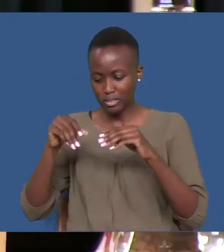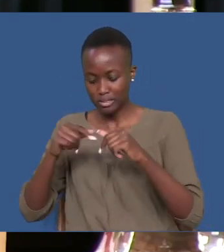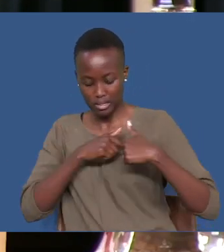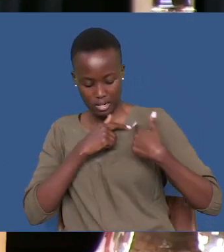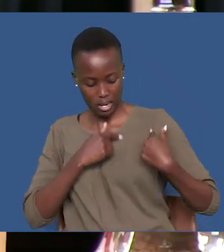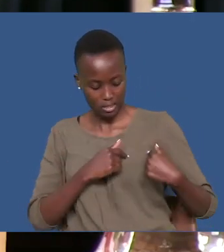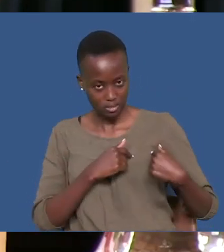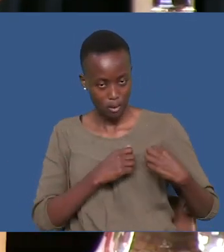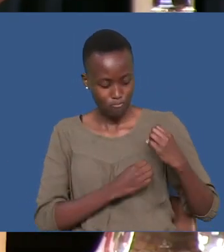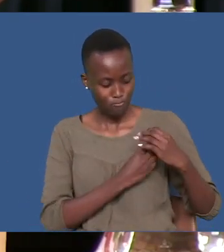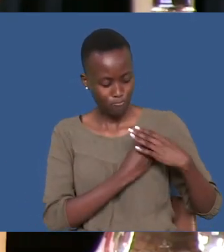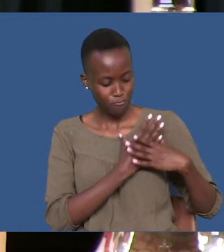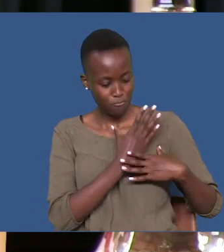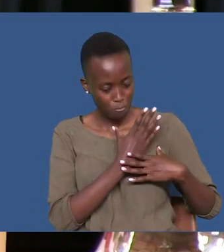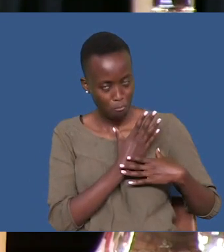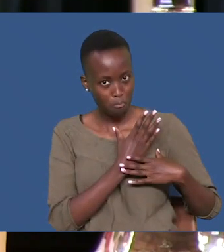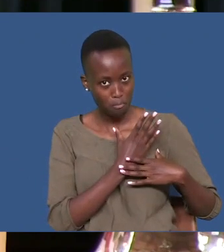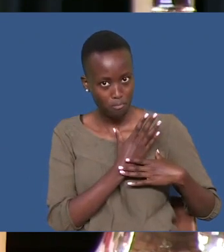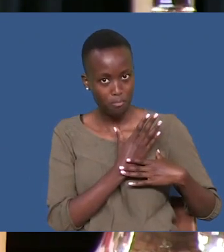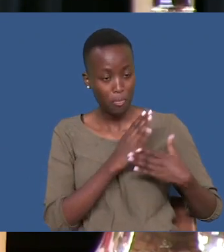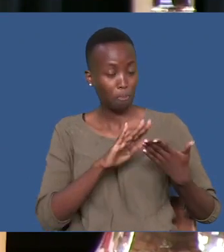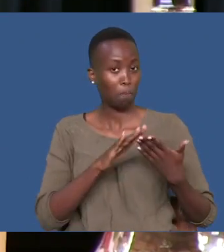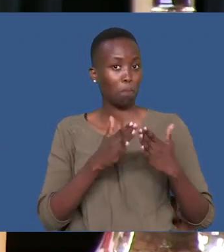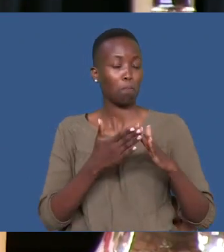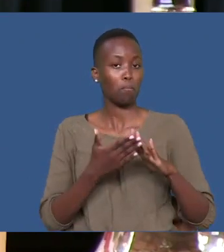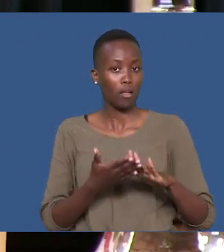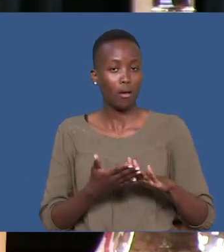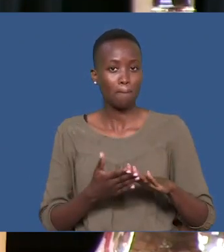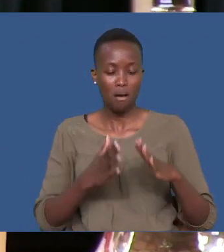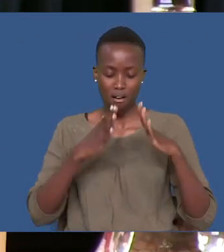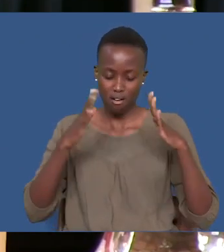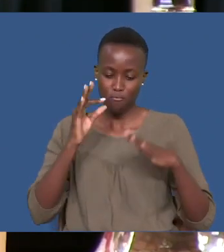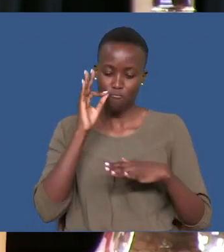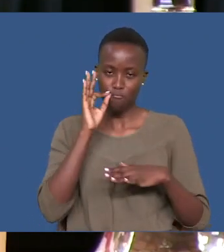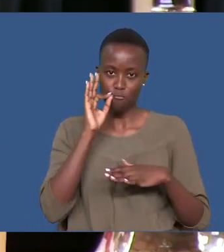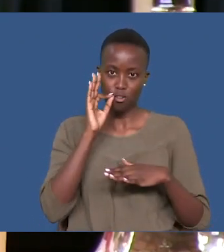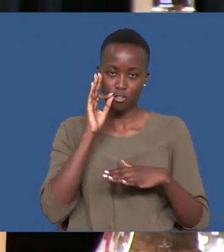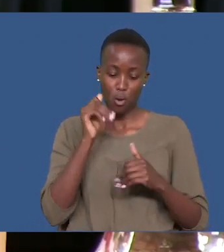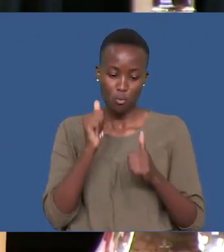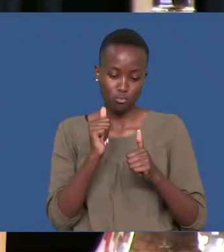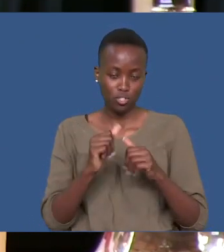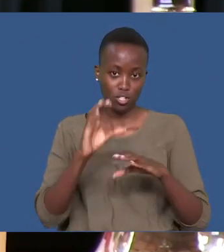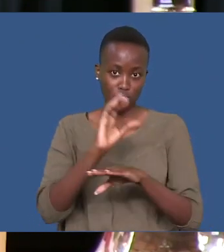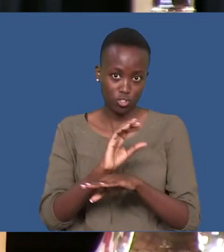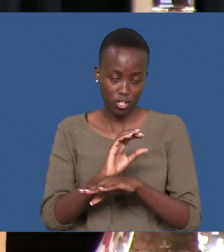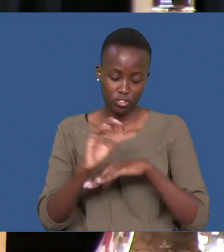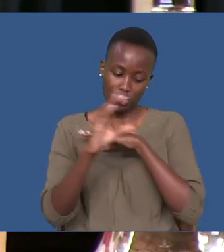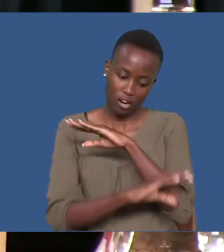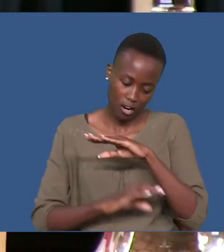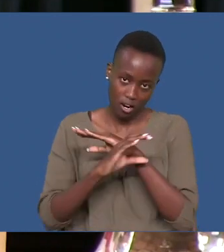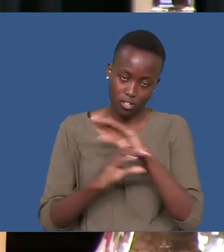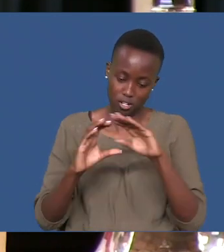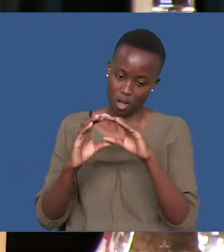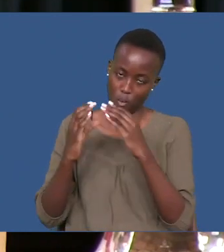hearts to grow, germinate, and become a great fruit that the community, the church, the country,